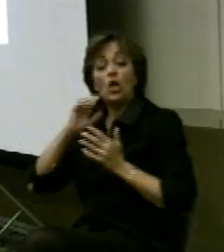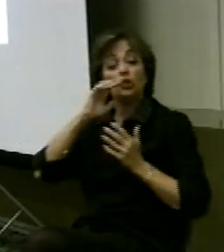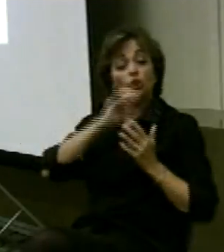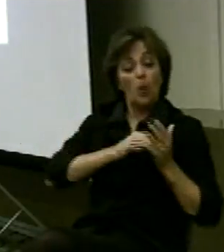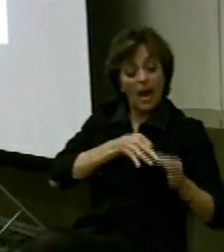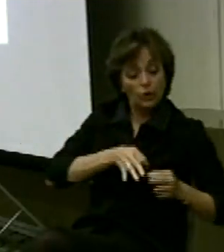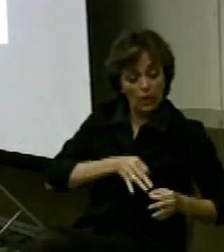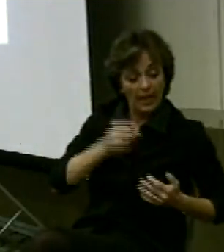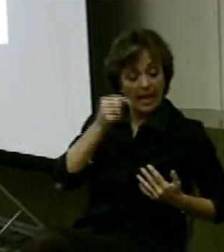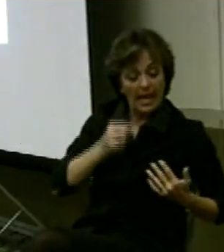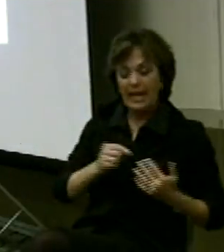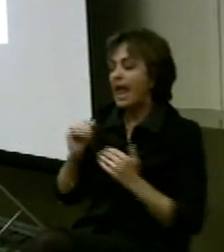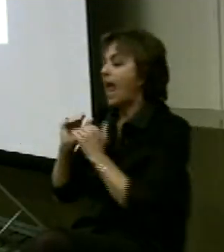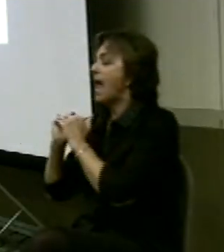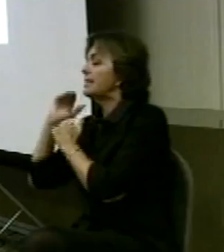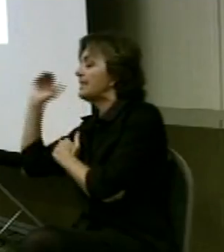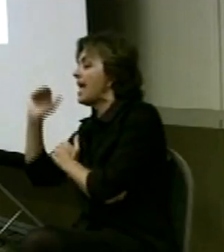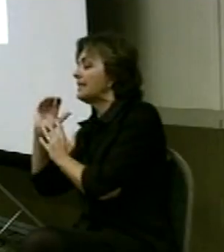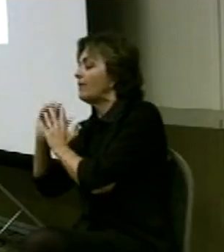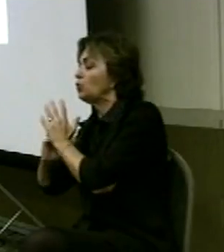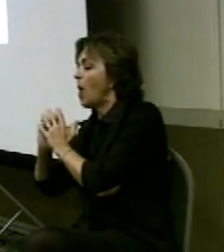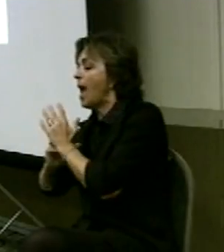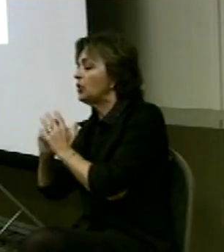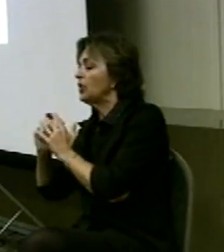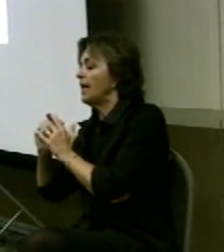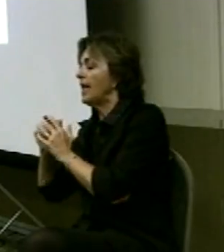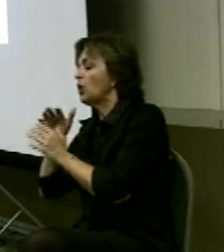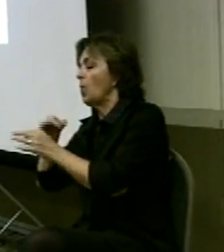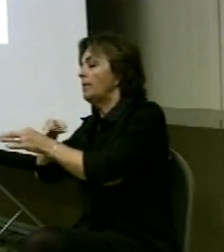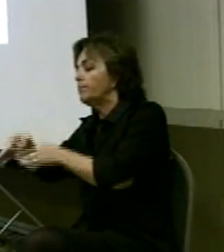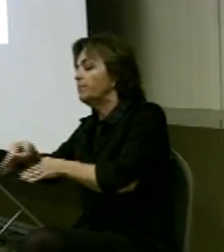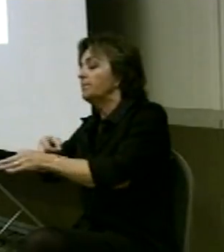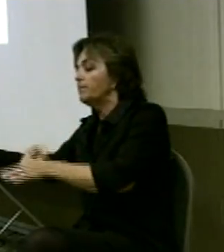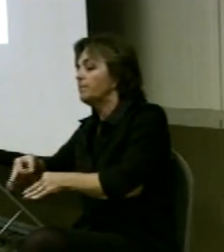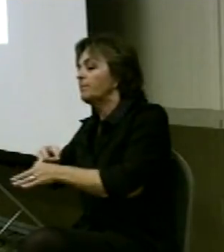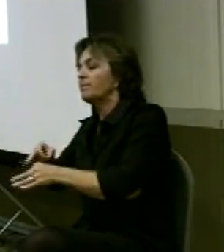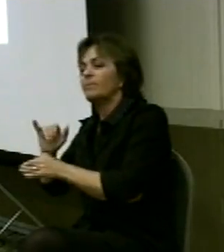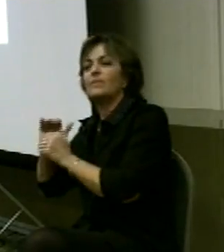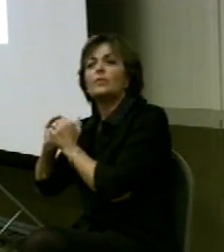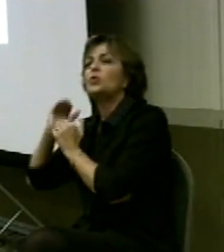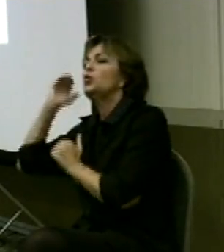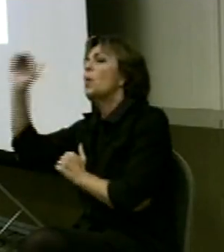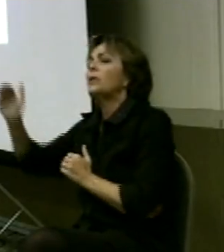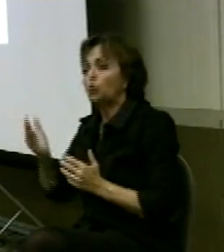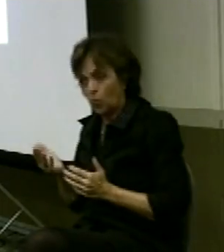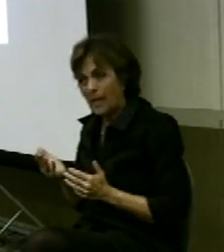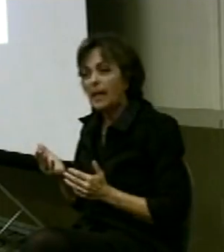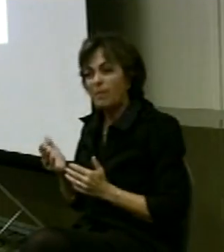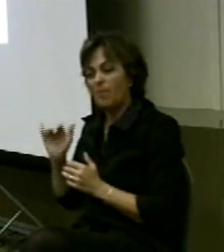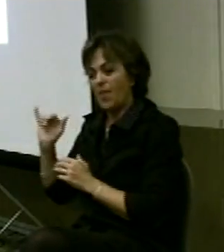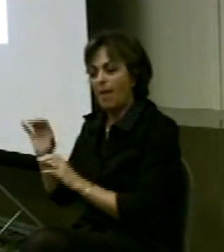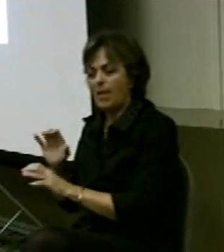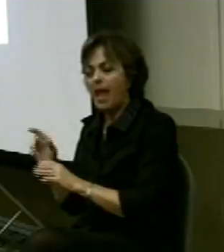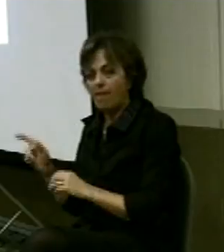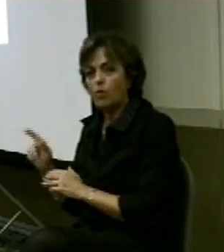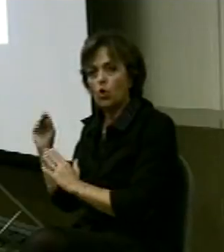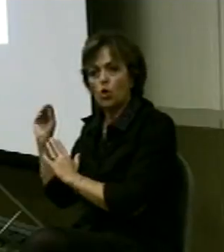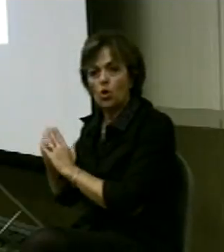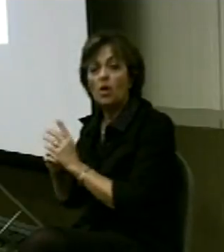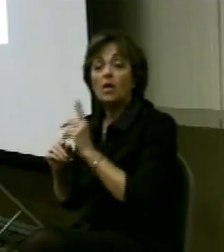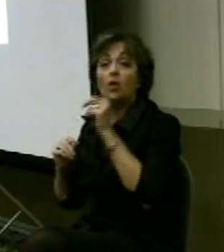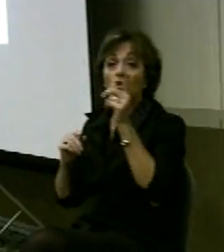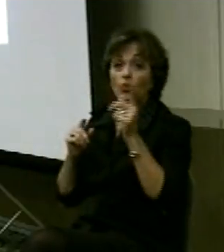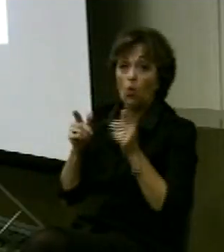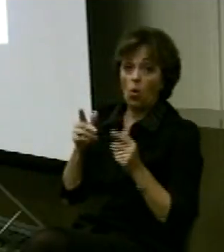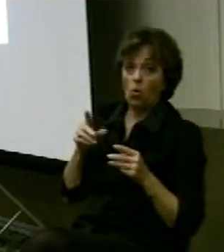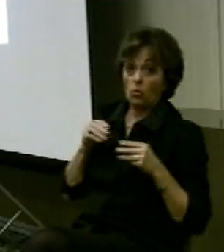da-da-da-da-da-da, excessive scratching would be, and you would outline the extremeness of that behavior. And again, we're okay with that if